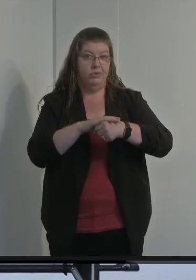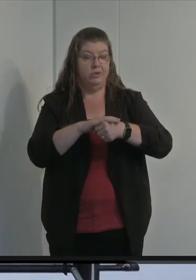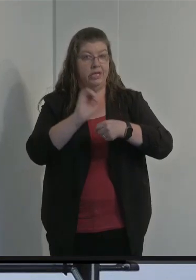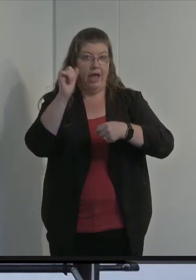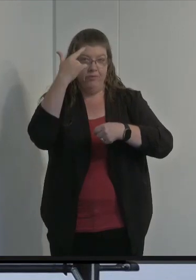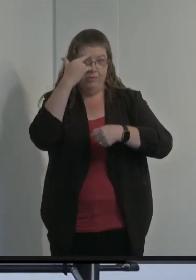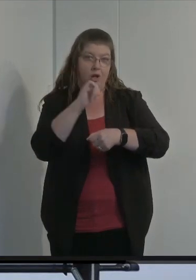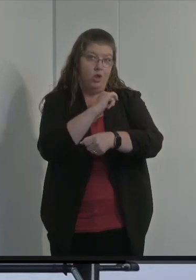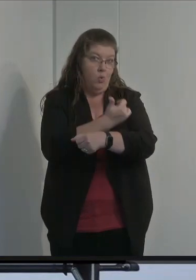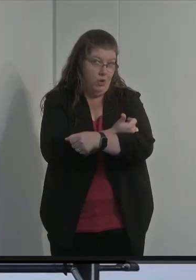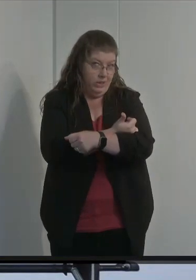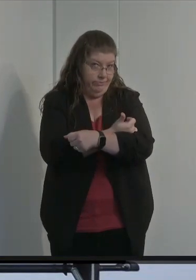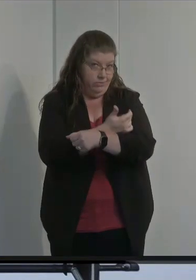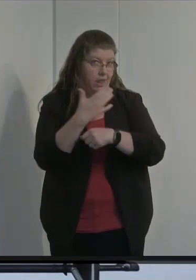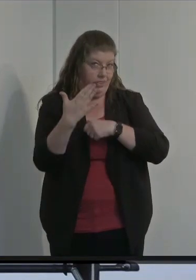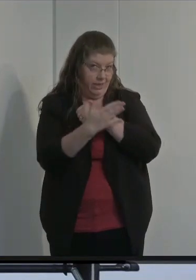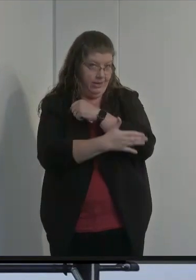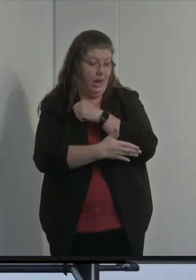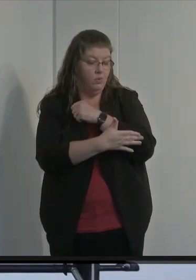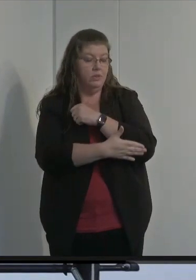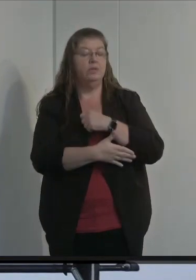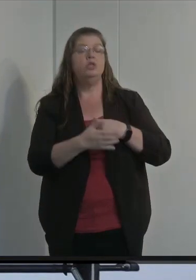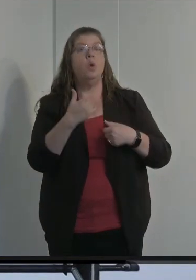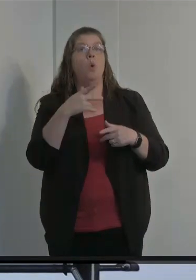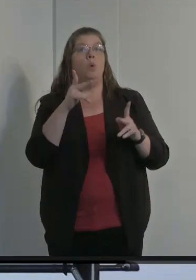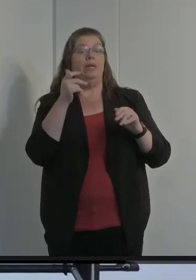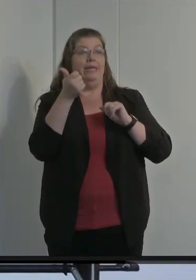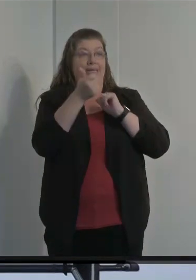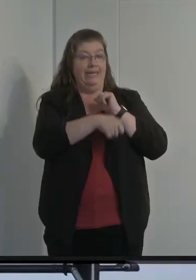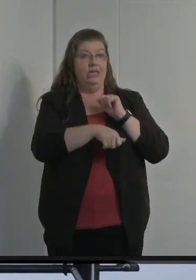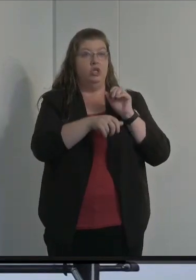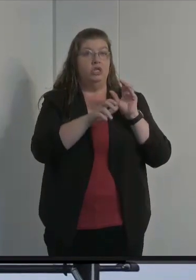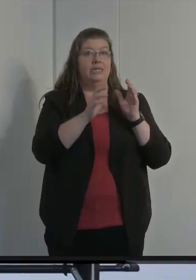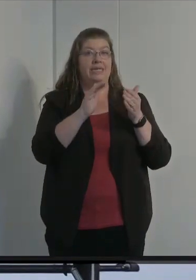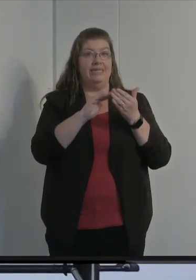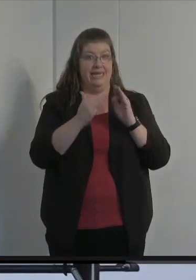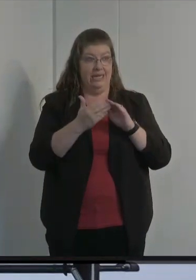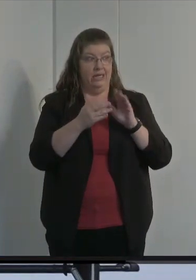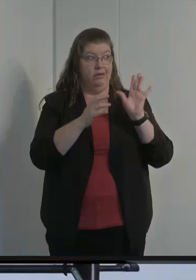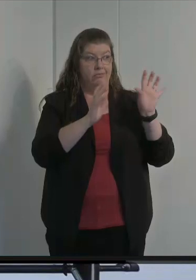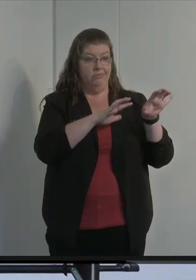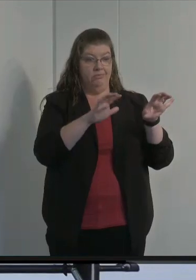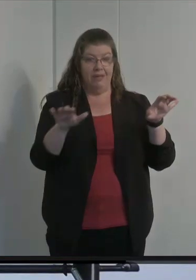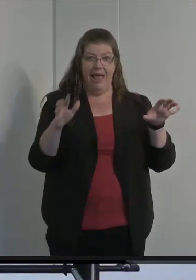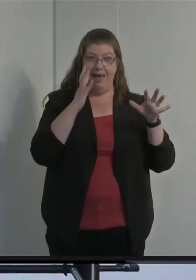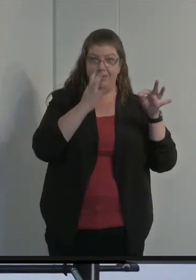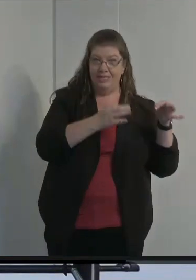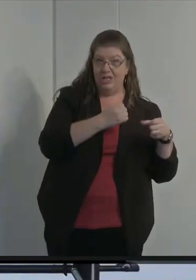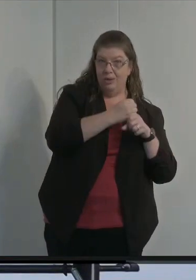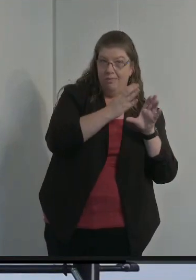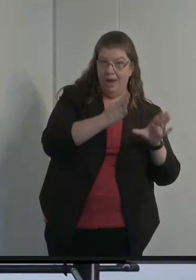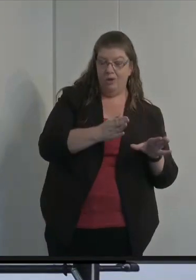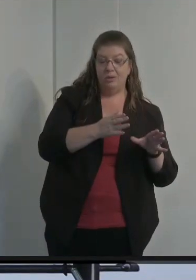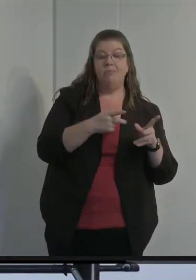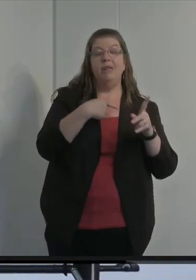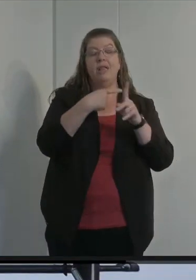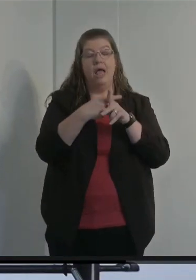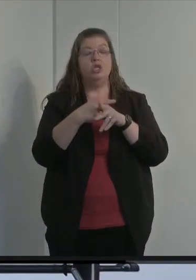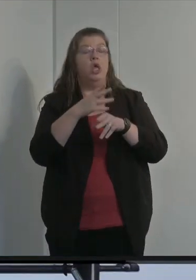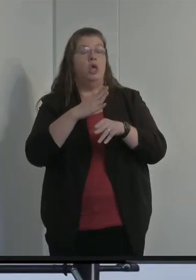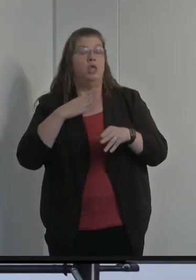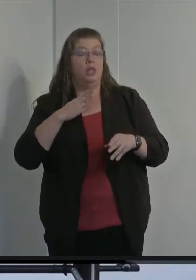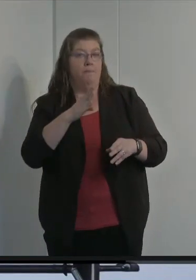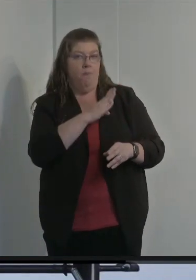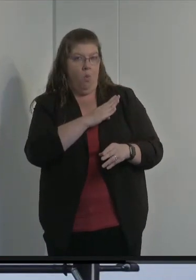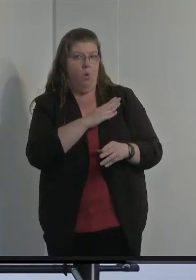the county. And so you will have decision makers at every single city council level, and obviously at the Board of Supervisors for the